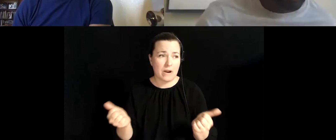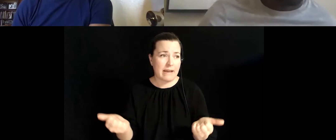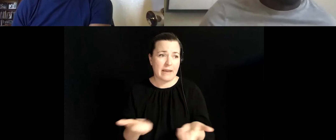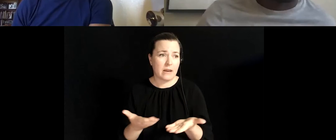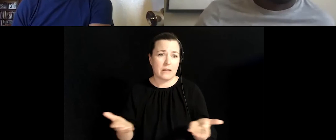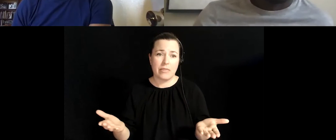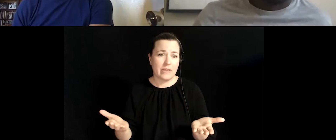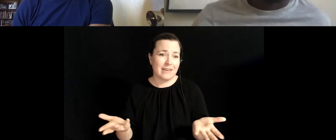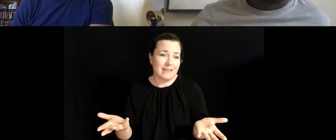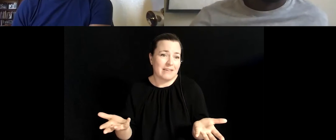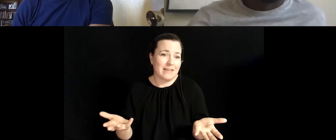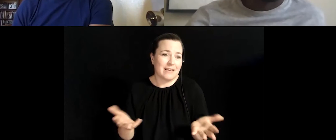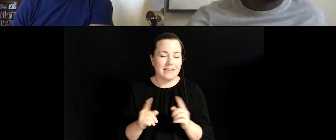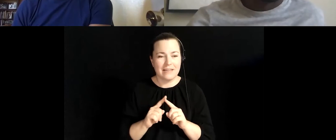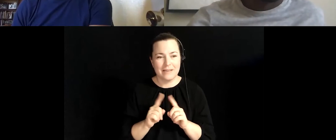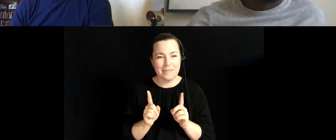but